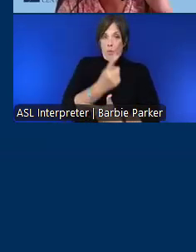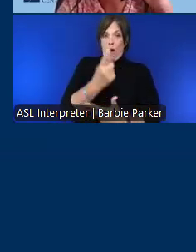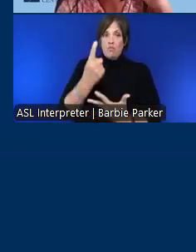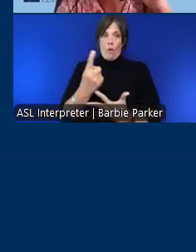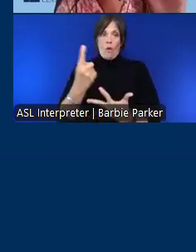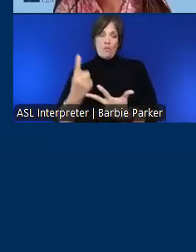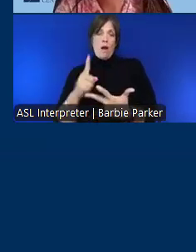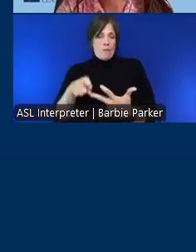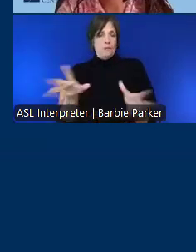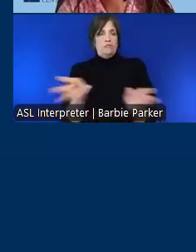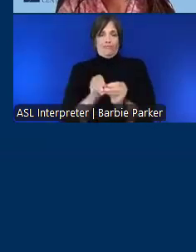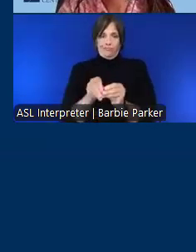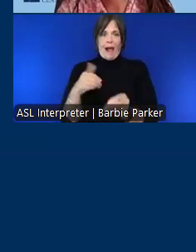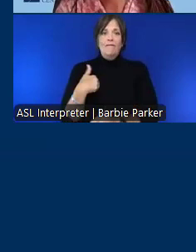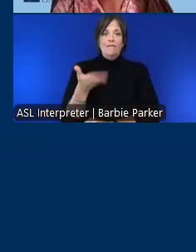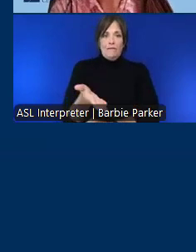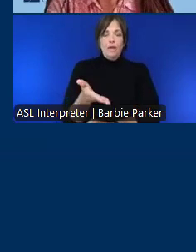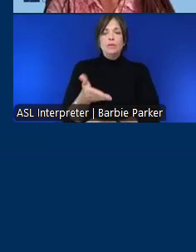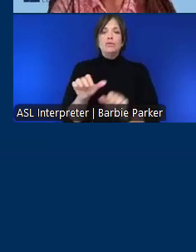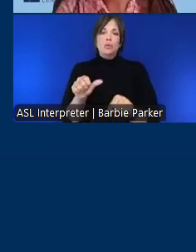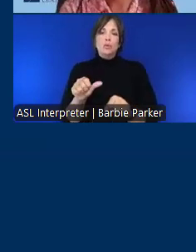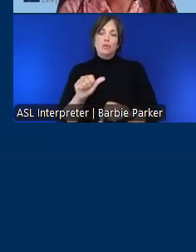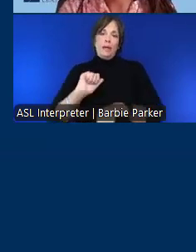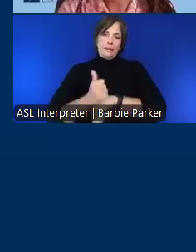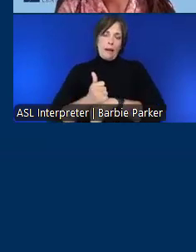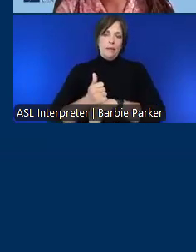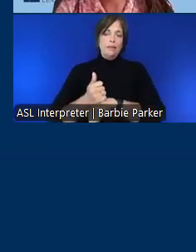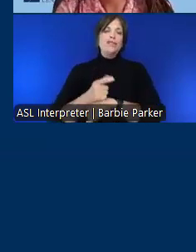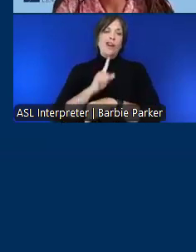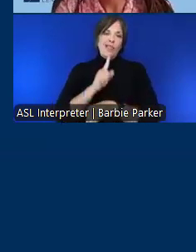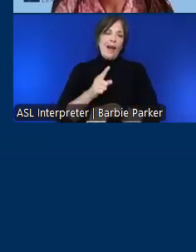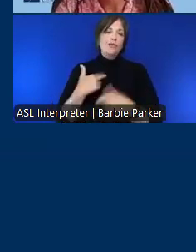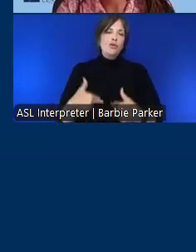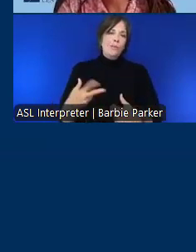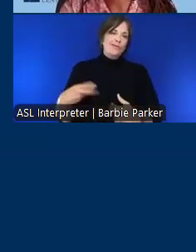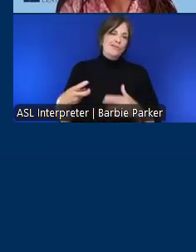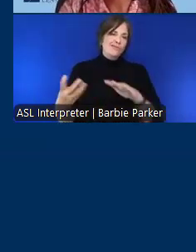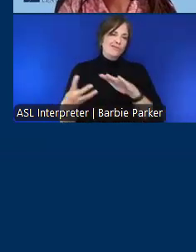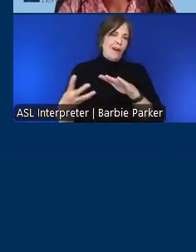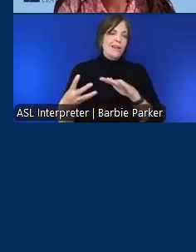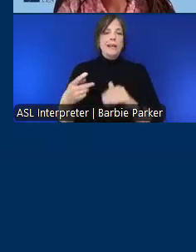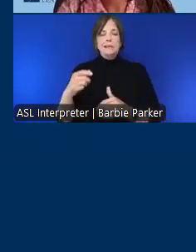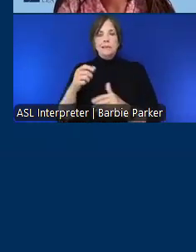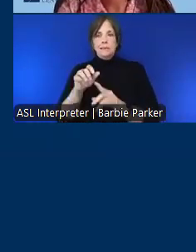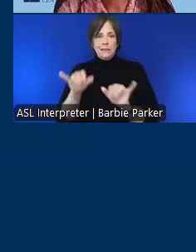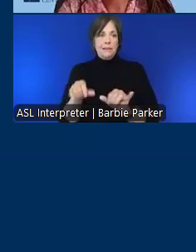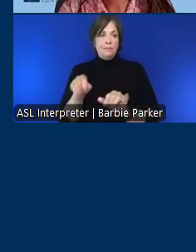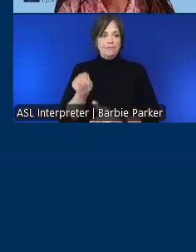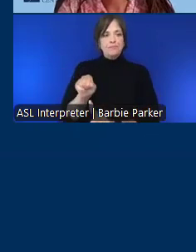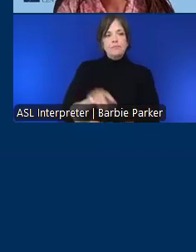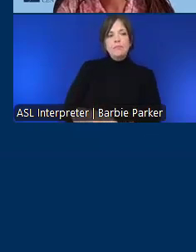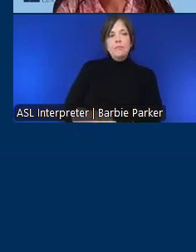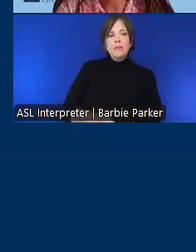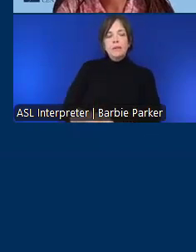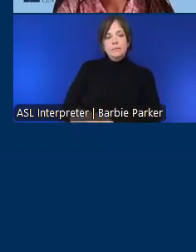to establish a potential human trafficking situation. The presence of force, fraud, and